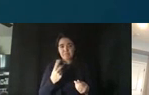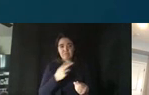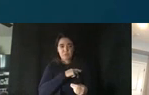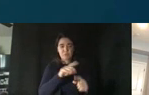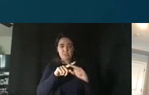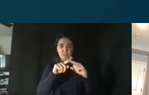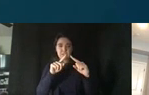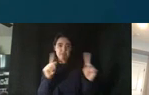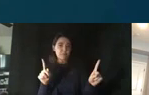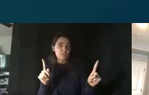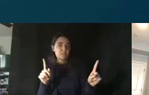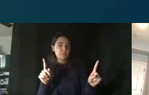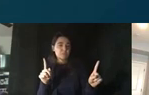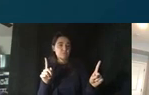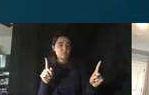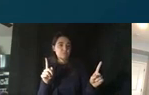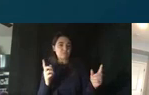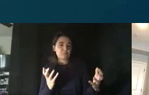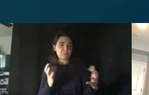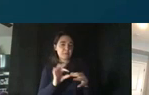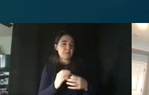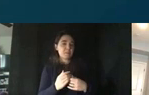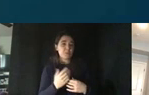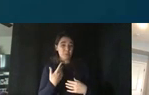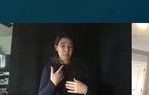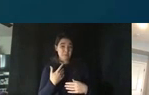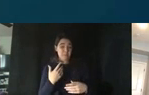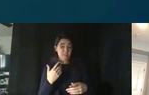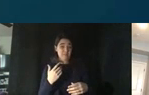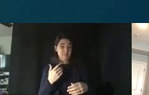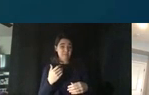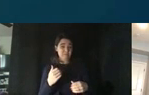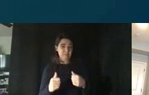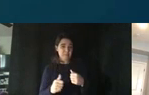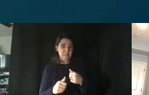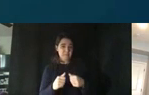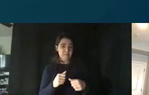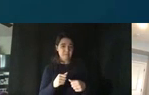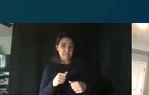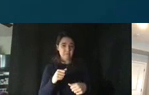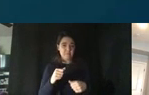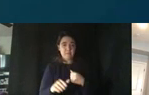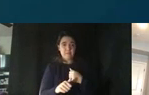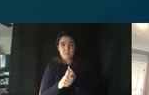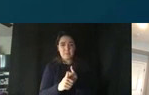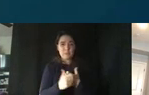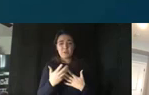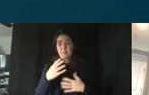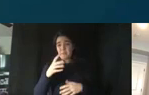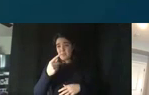both in the spotlight in the sense of in the news. I had been threatened to be beheaded in the past.